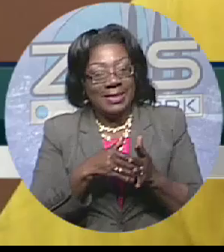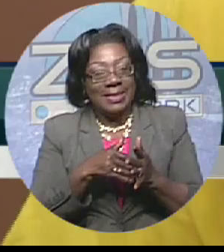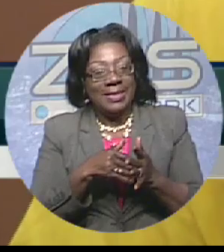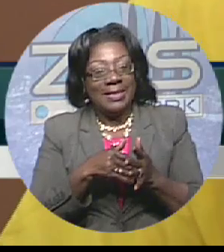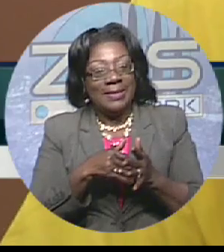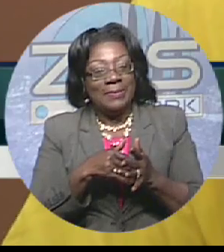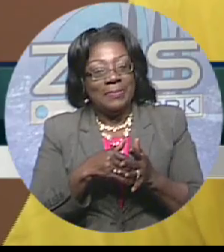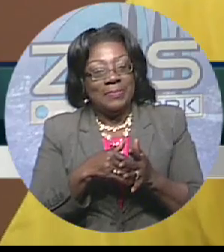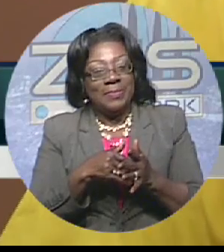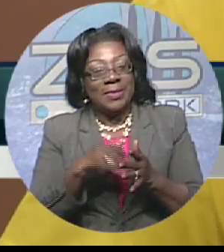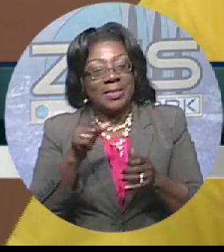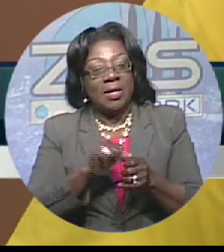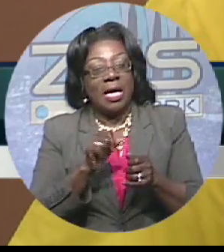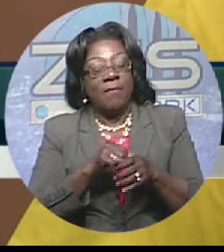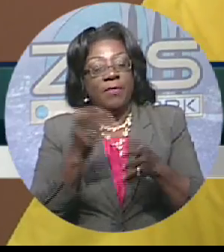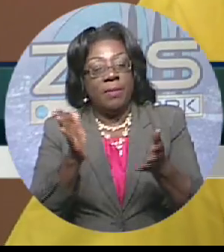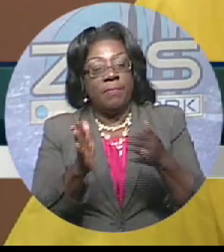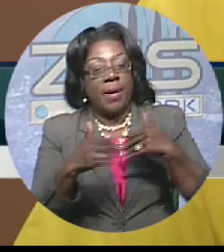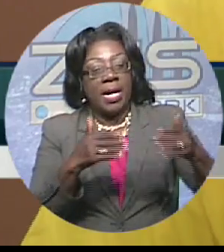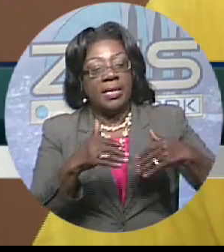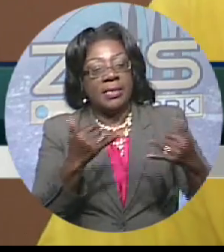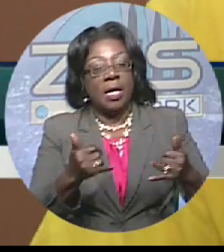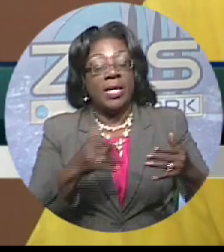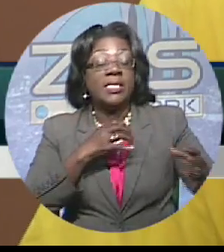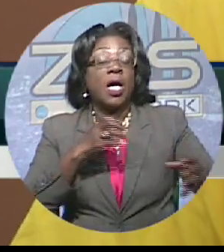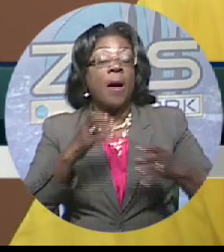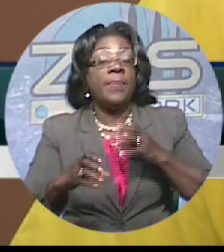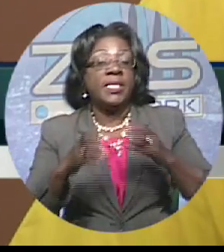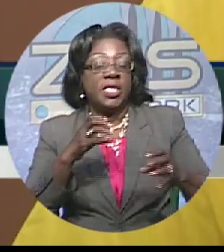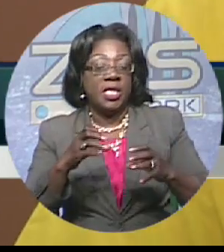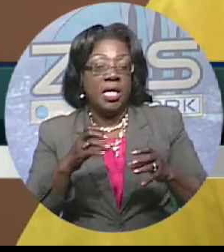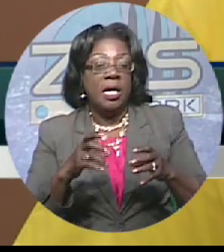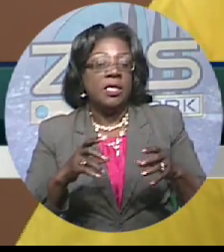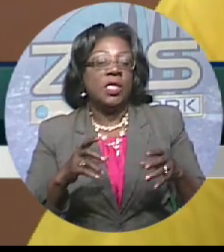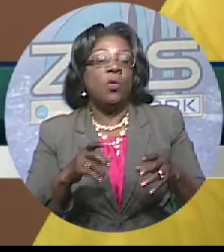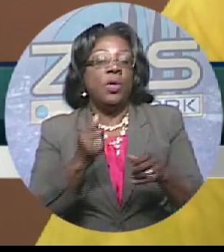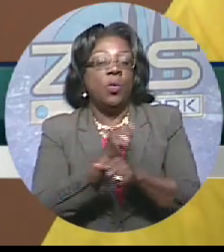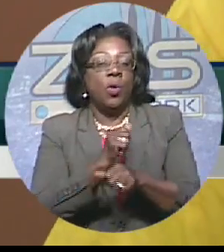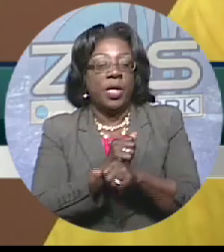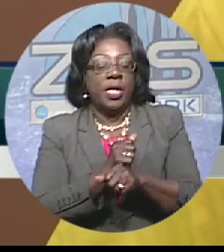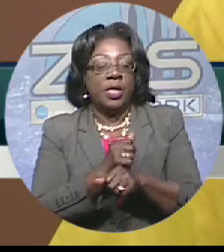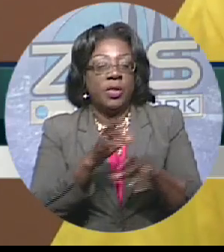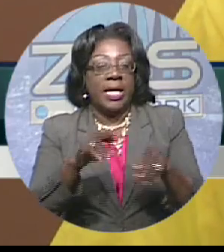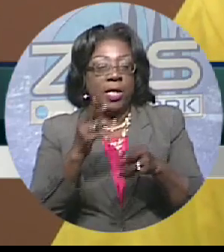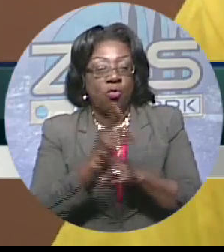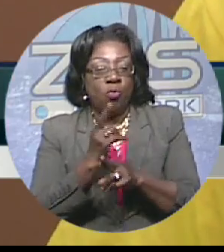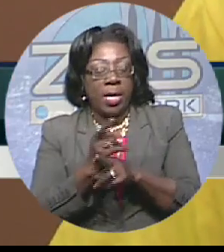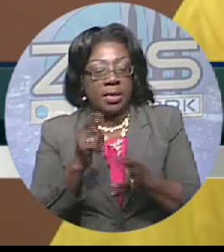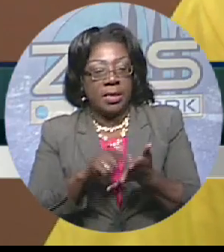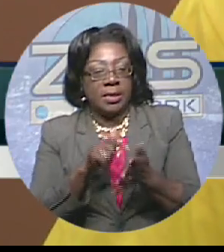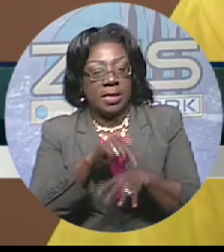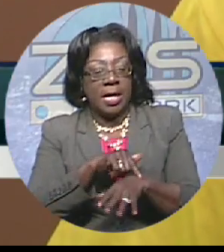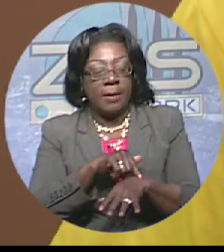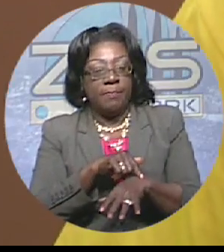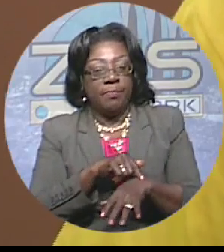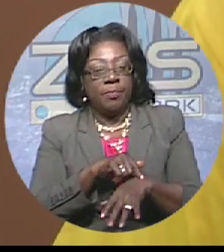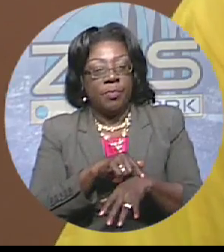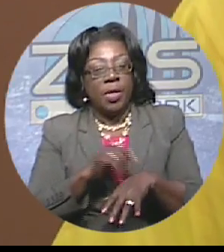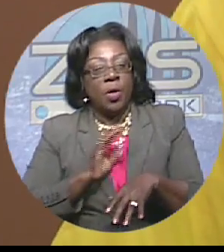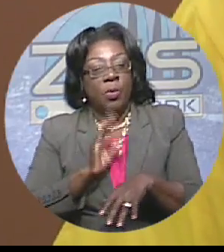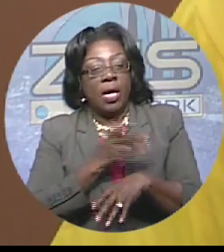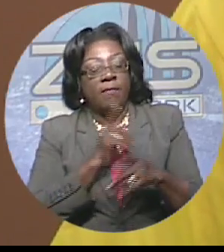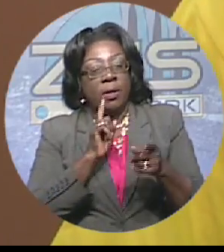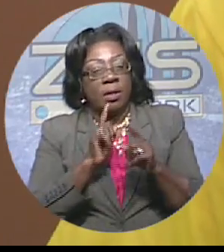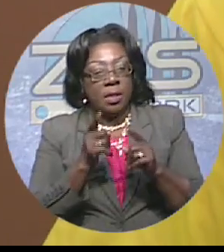Every band is now, of course, it's a competition, but we're working together to make sure that, we don't want to overextend ourselves. So we have good